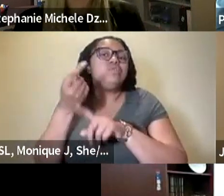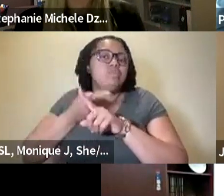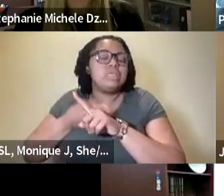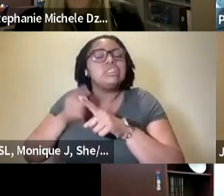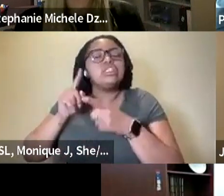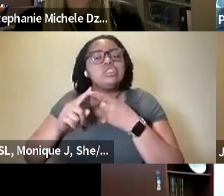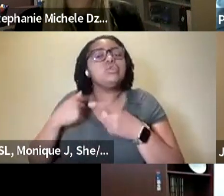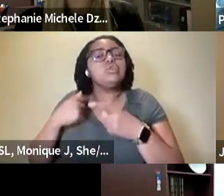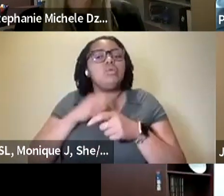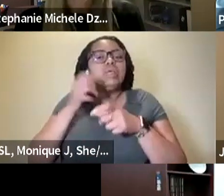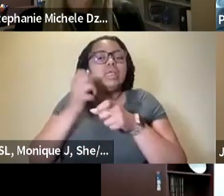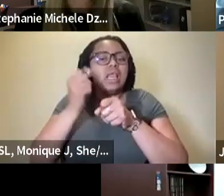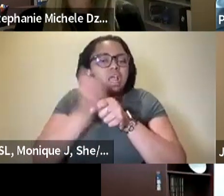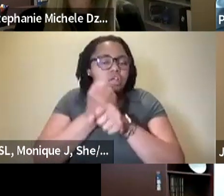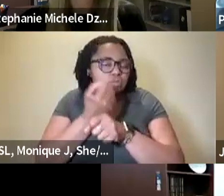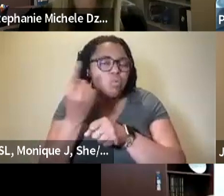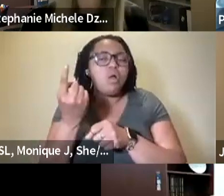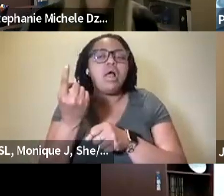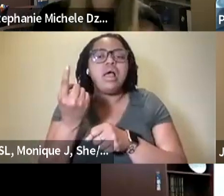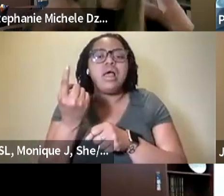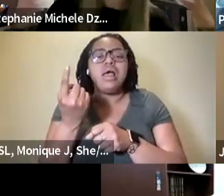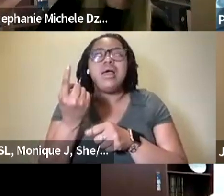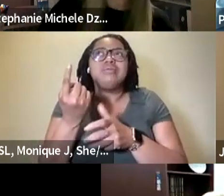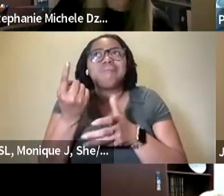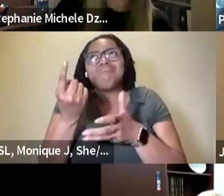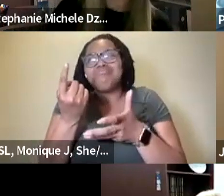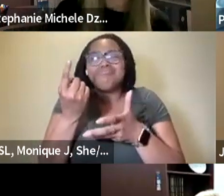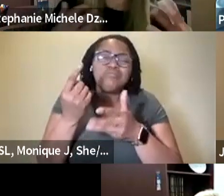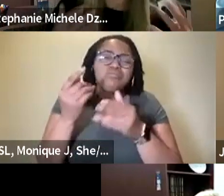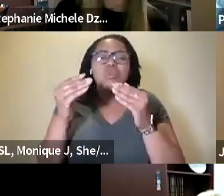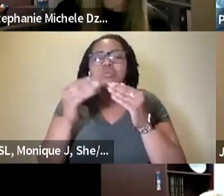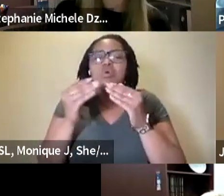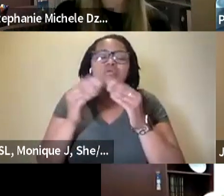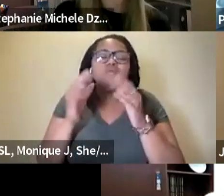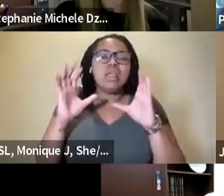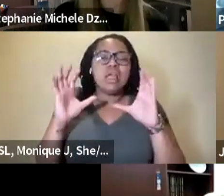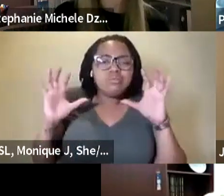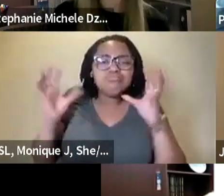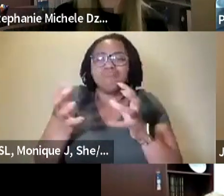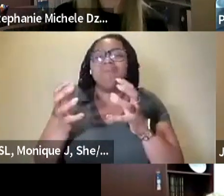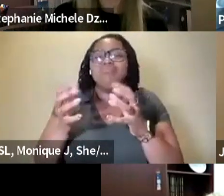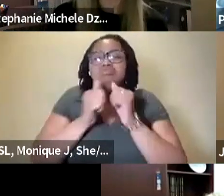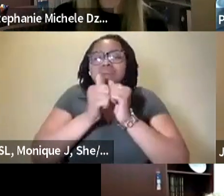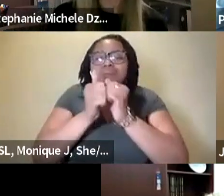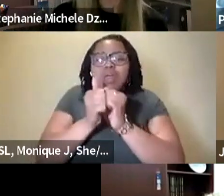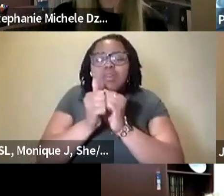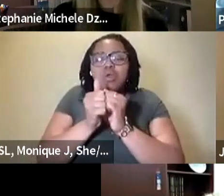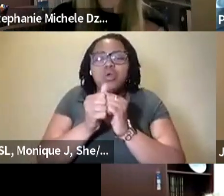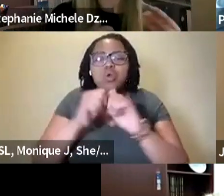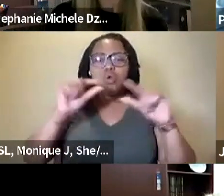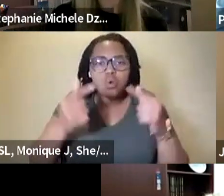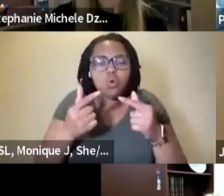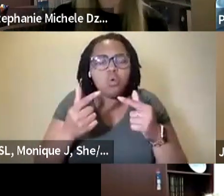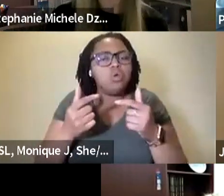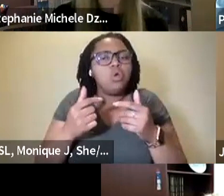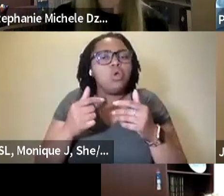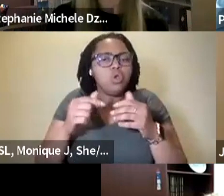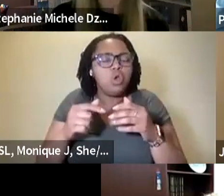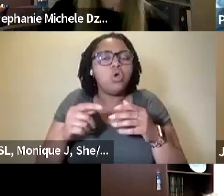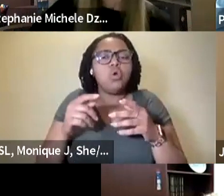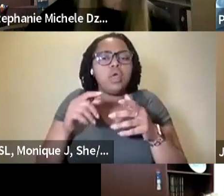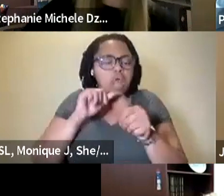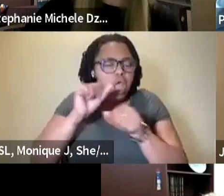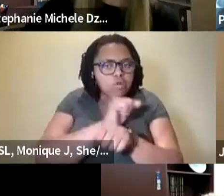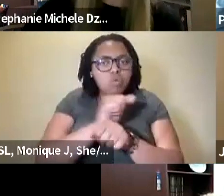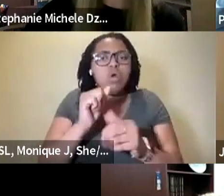everybody kind of into a more cohesive group and going on some of the great initiatives that we have and up to speed on